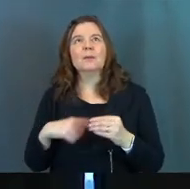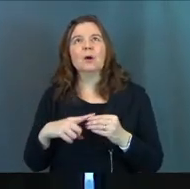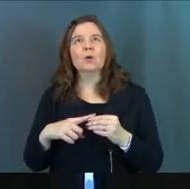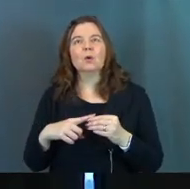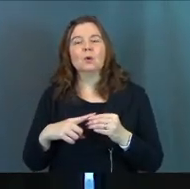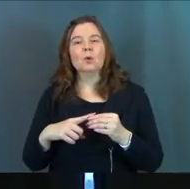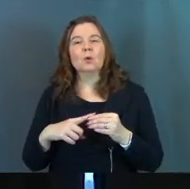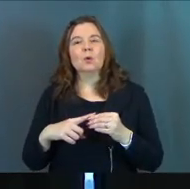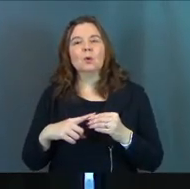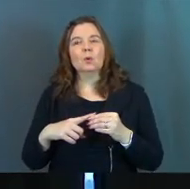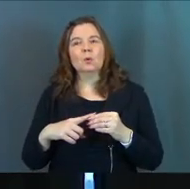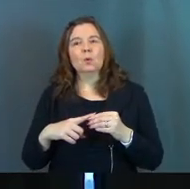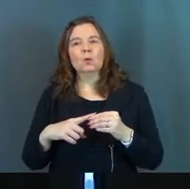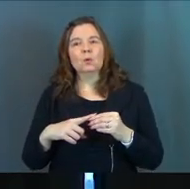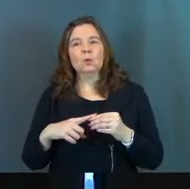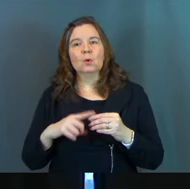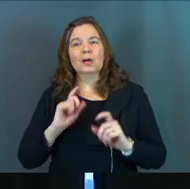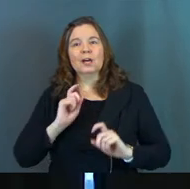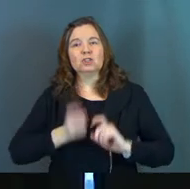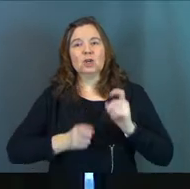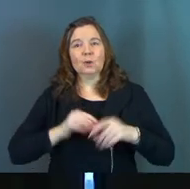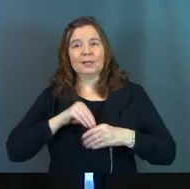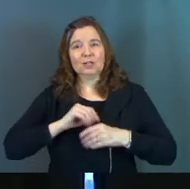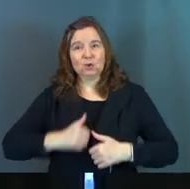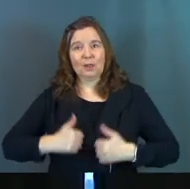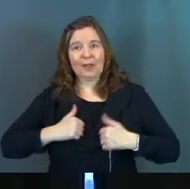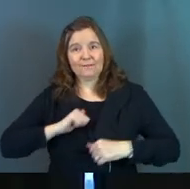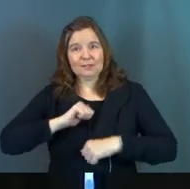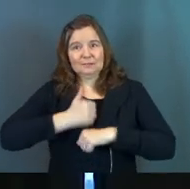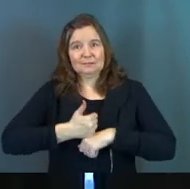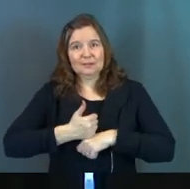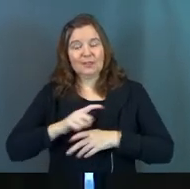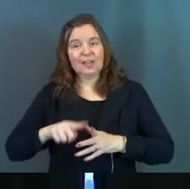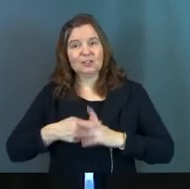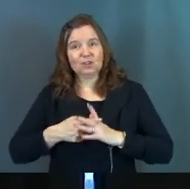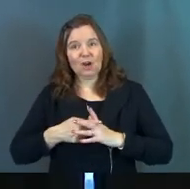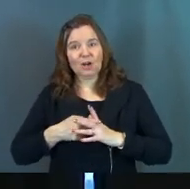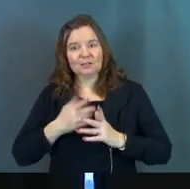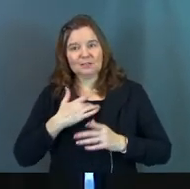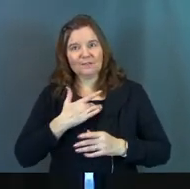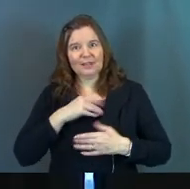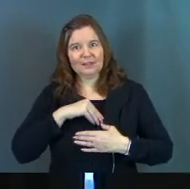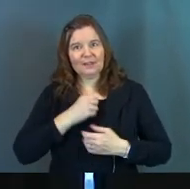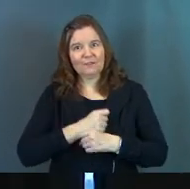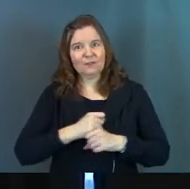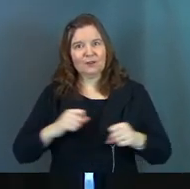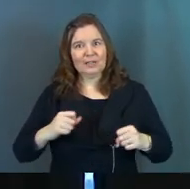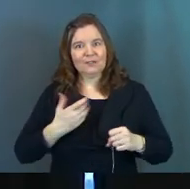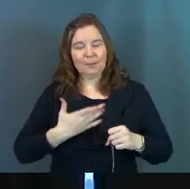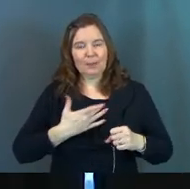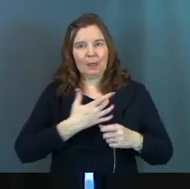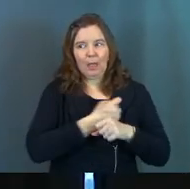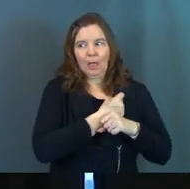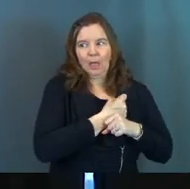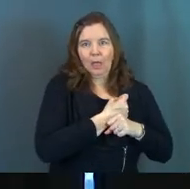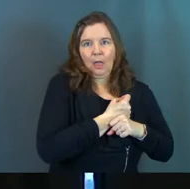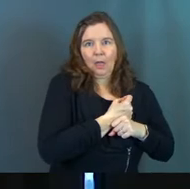about building generosity into your life that starts to set you free from the things that bind